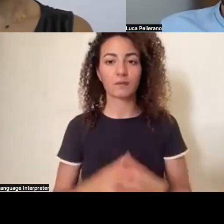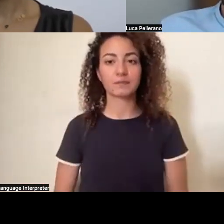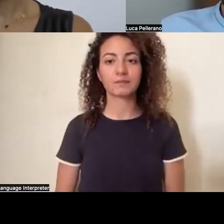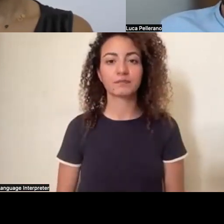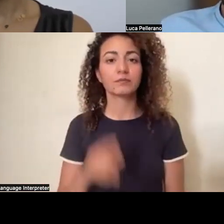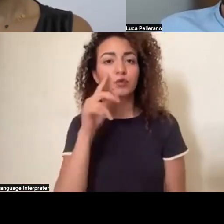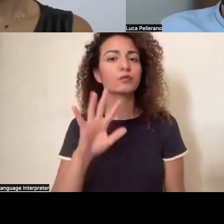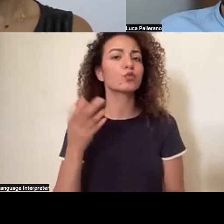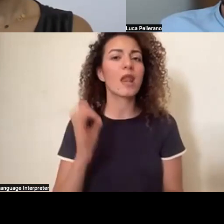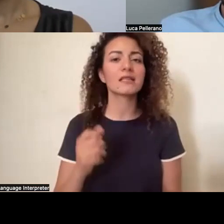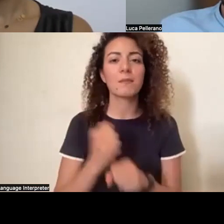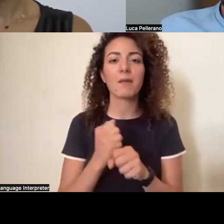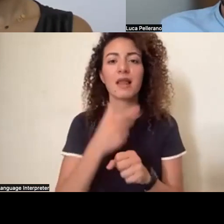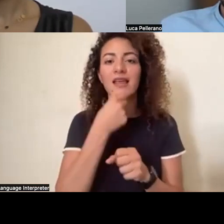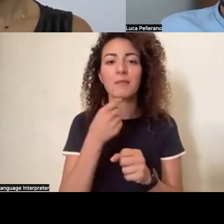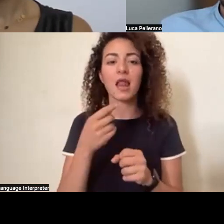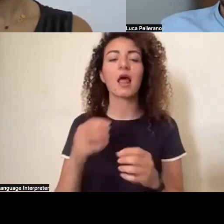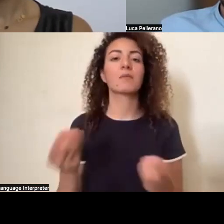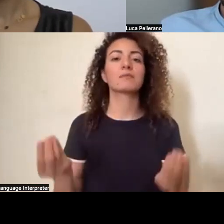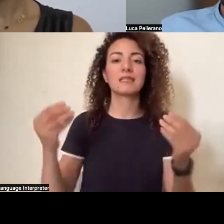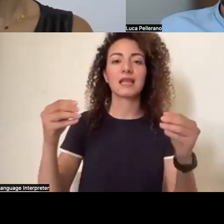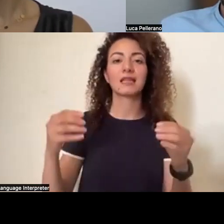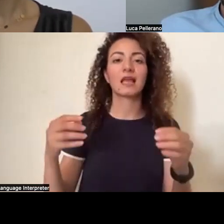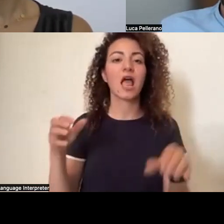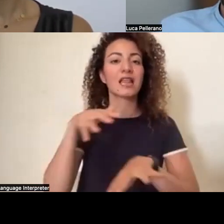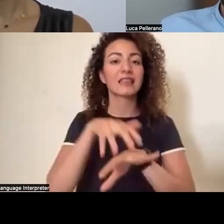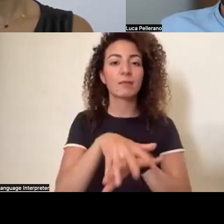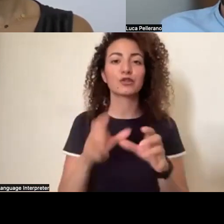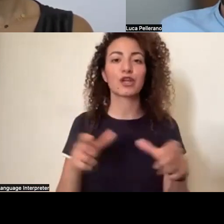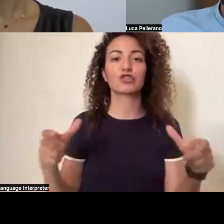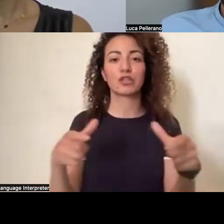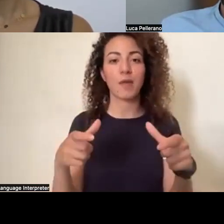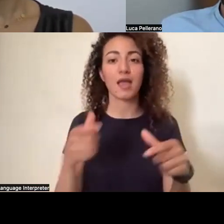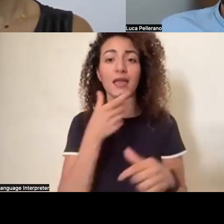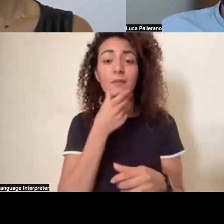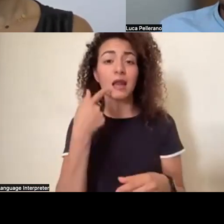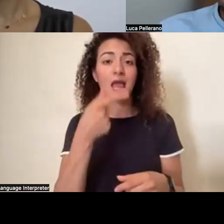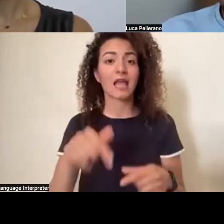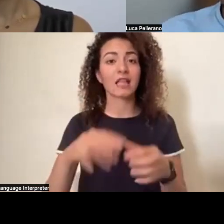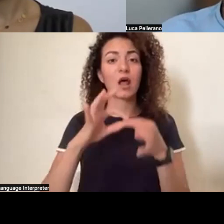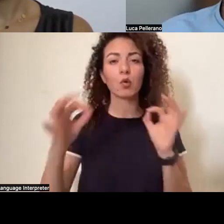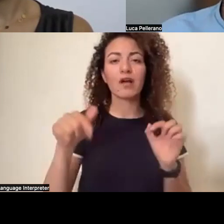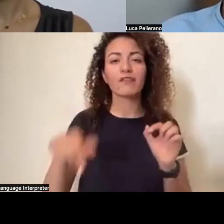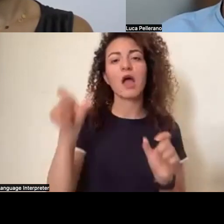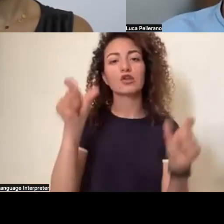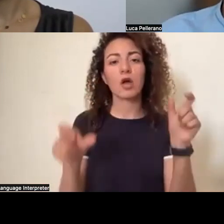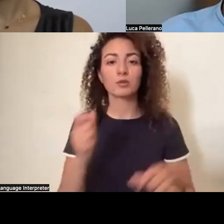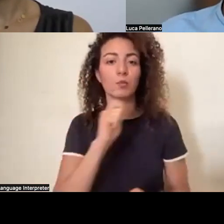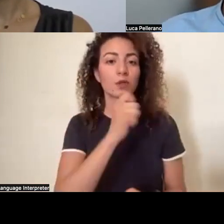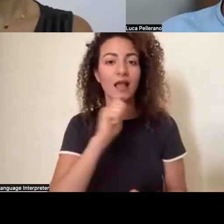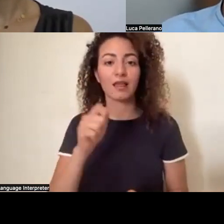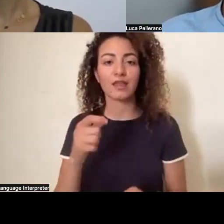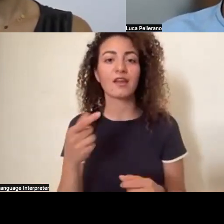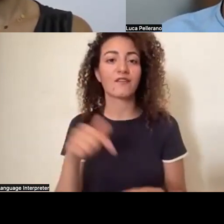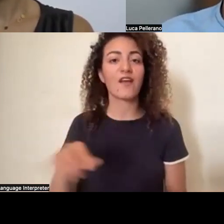to activate an agenda for social inclusion. In order to address these issues, we have a distinguished panel today with us. We have Farah